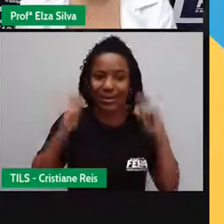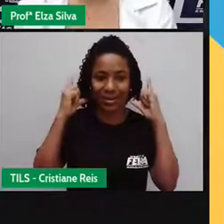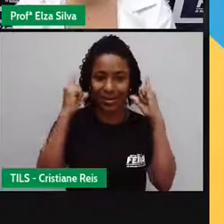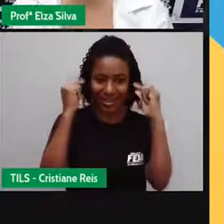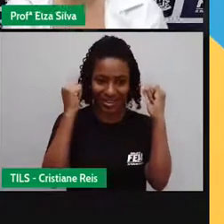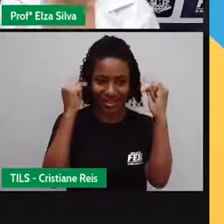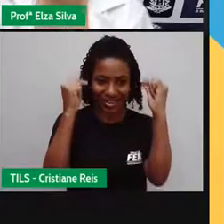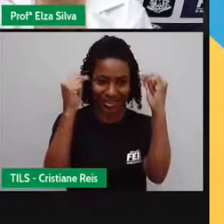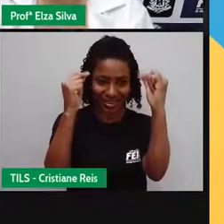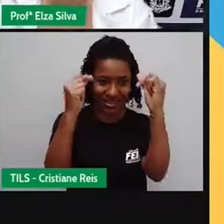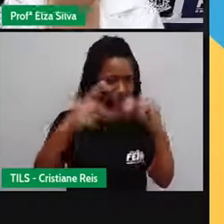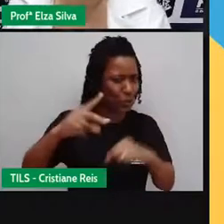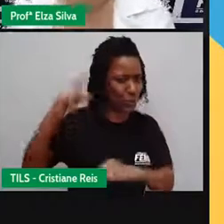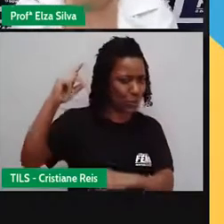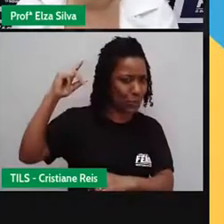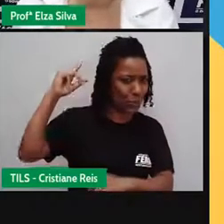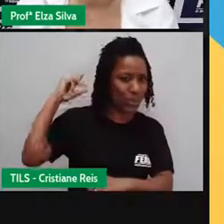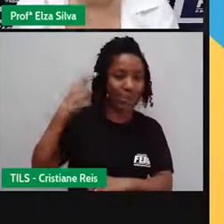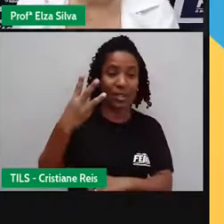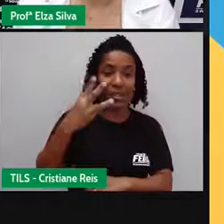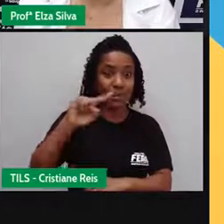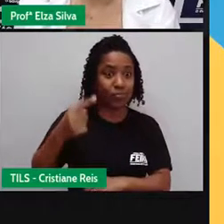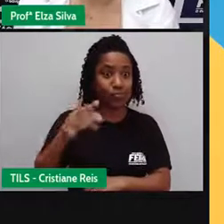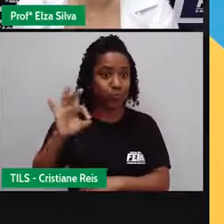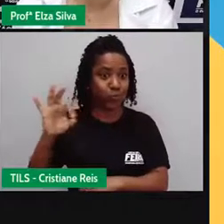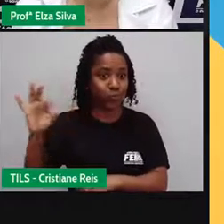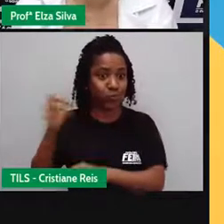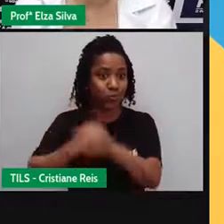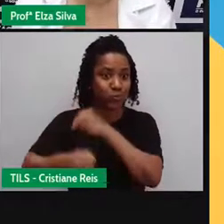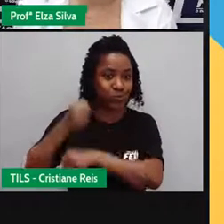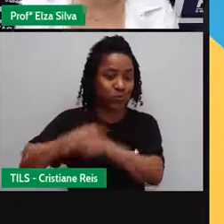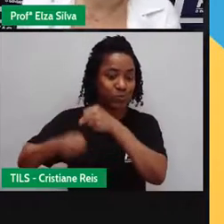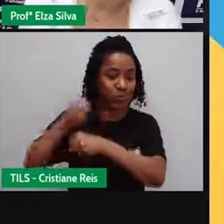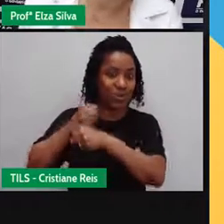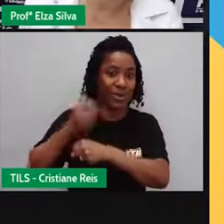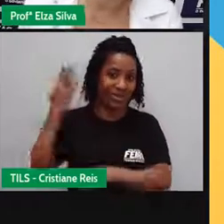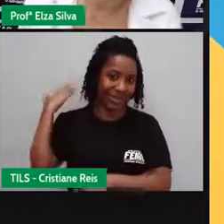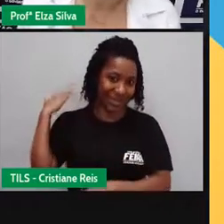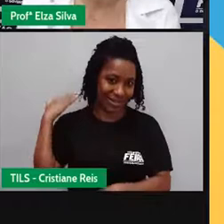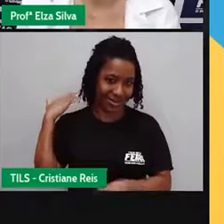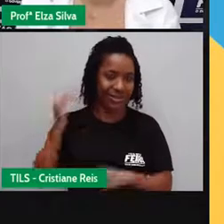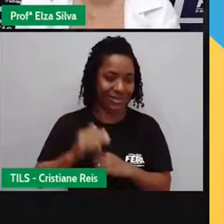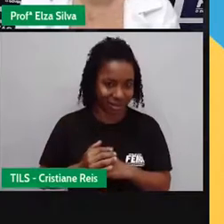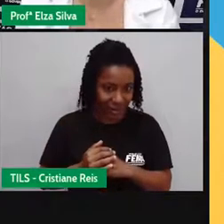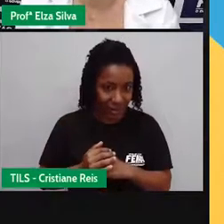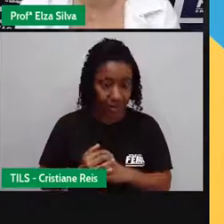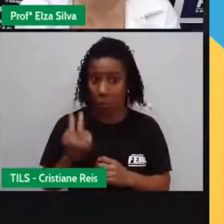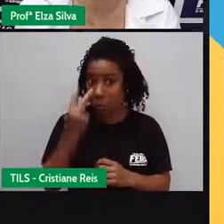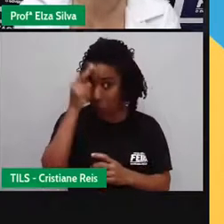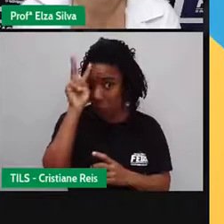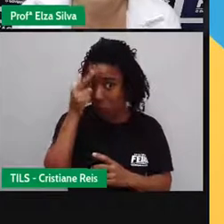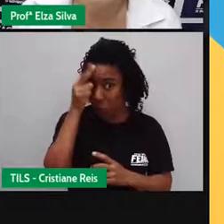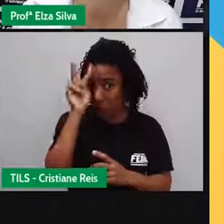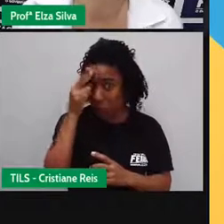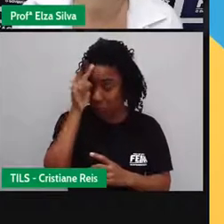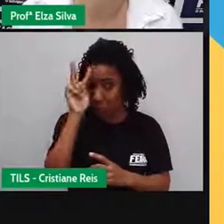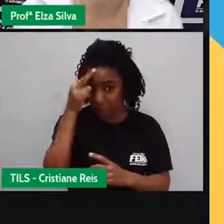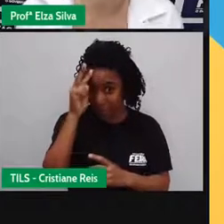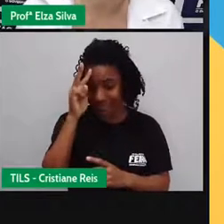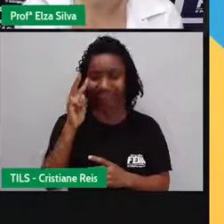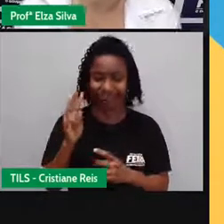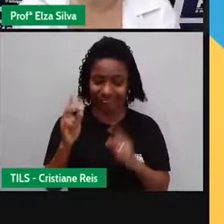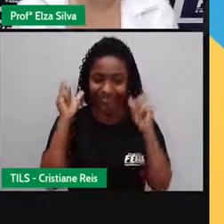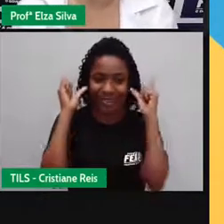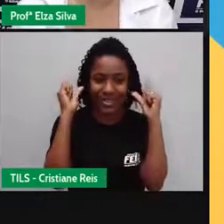há 3.000 anos atrás. De acordo com a mitologia grega, foi o herói Hércules, vocês